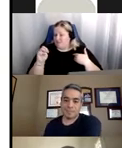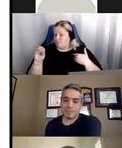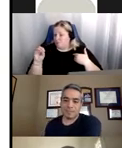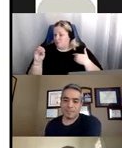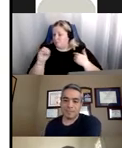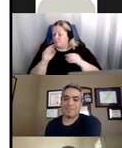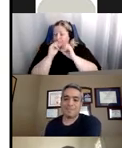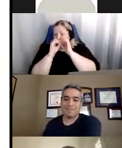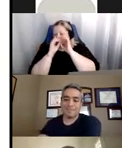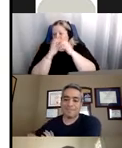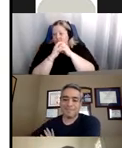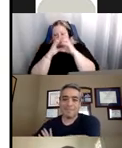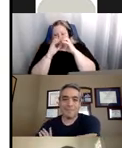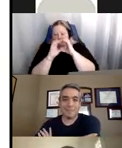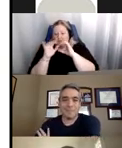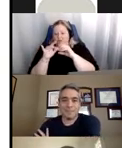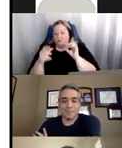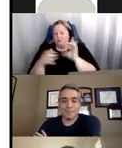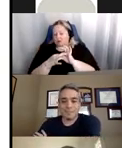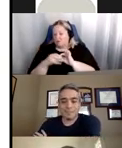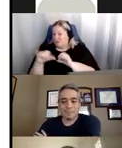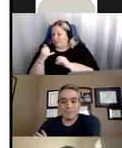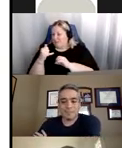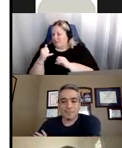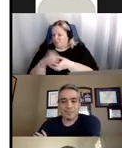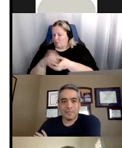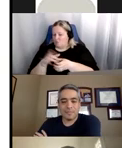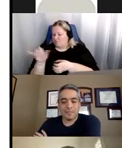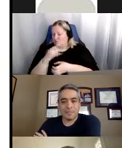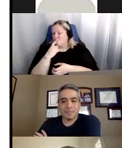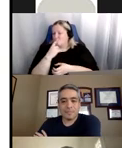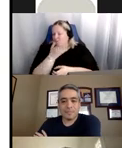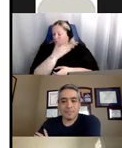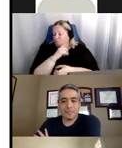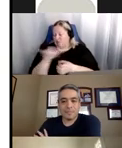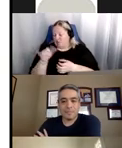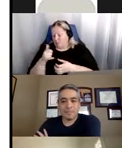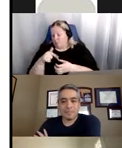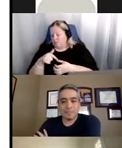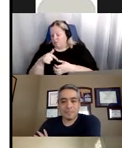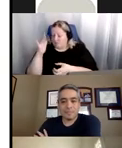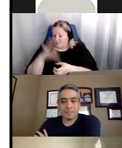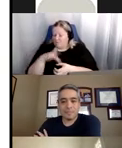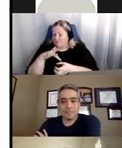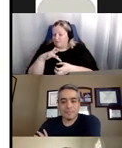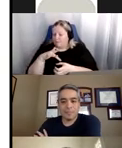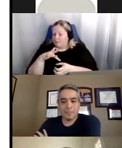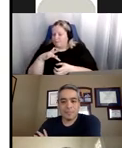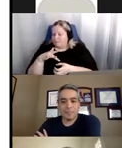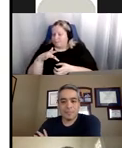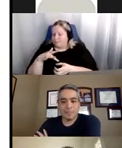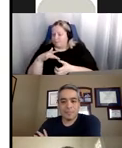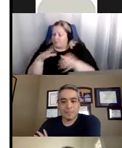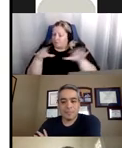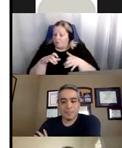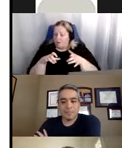blower, which is attached to a yellow switch similar to the red one earlier. So you hit the yellow button and it will activate